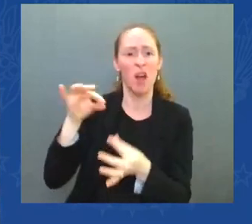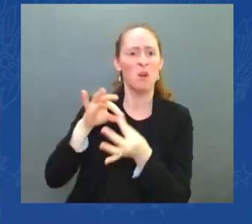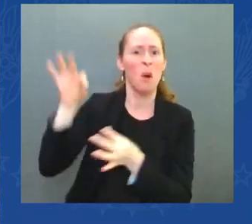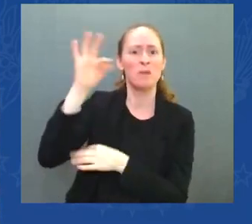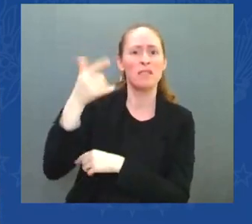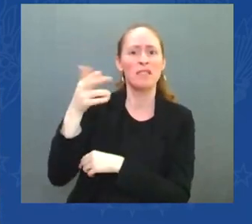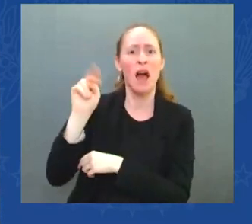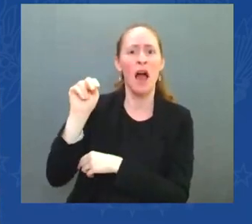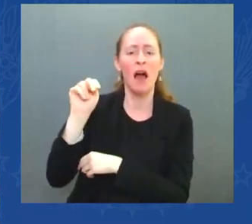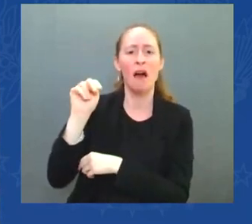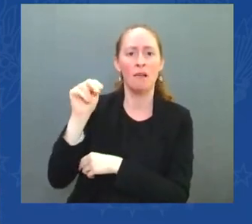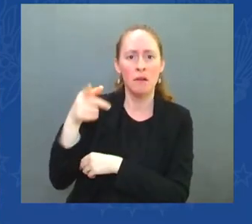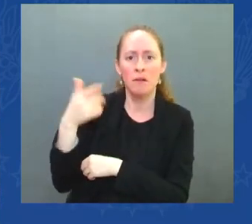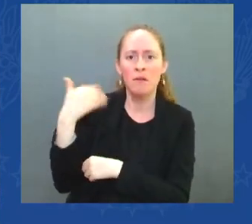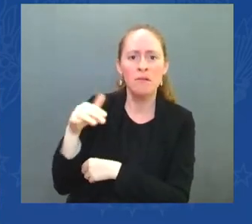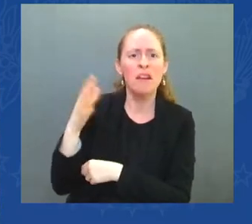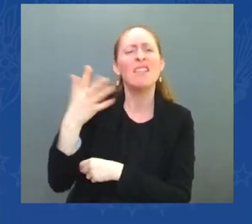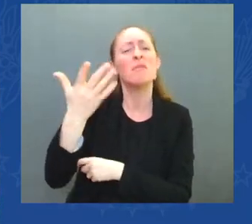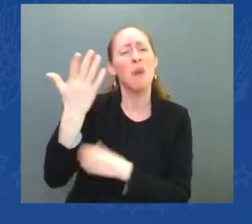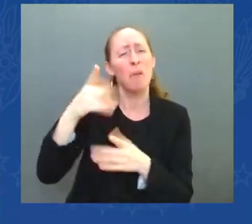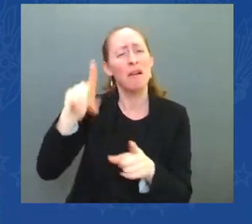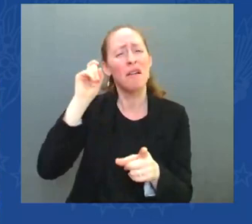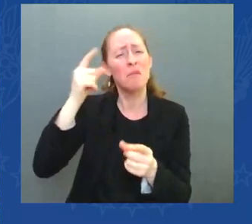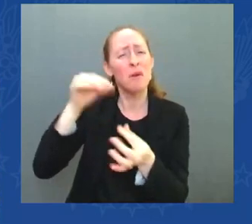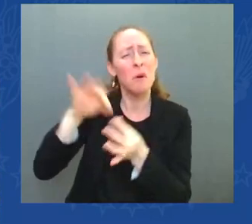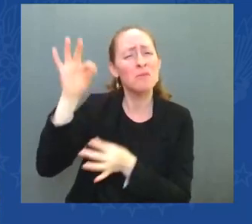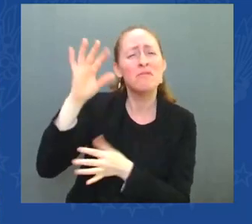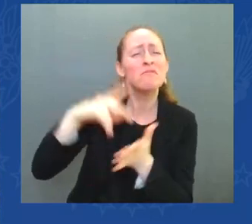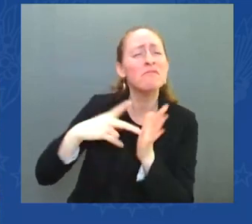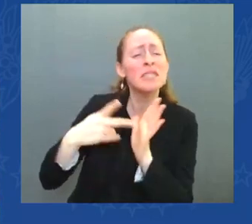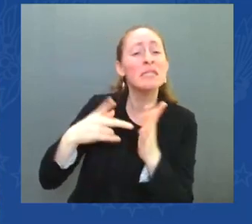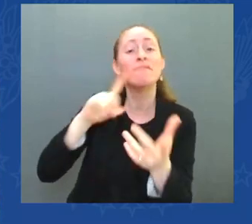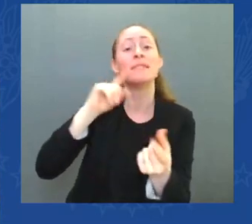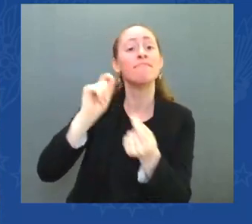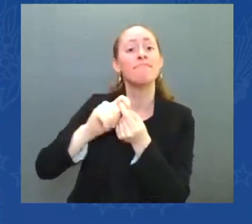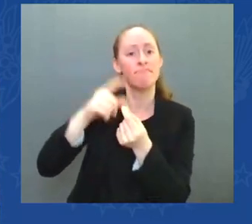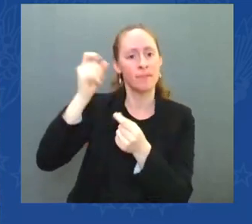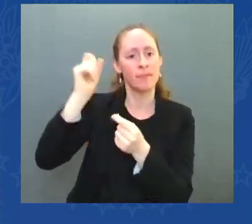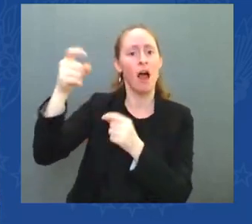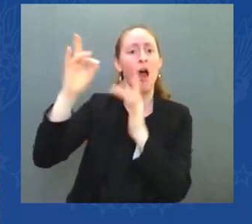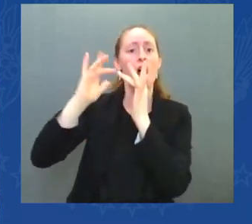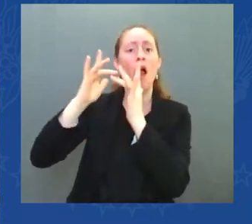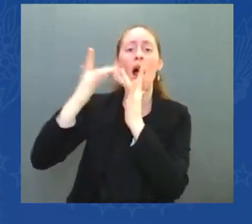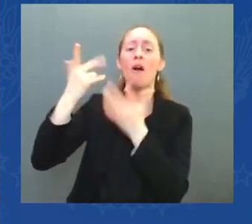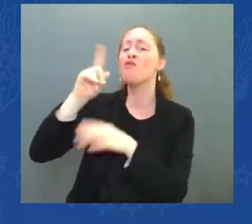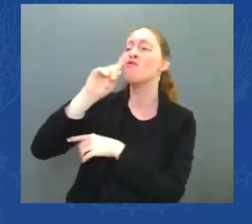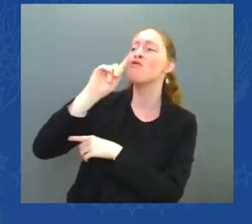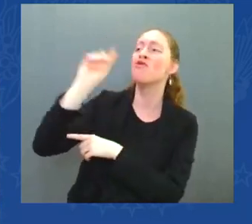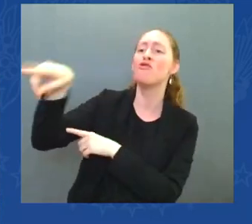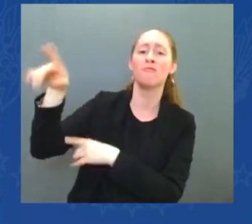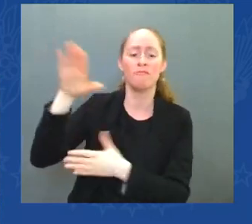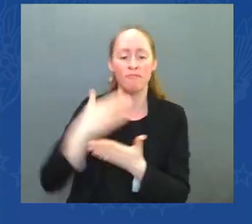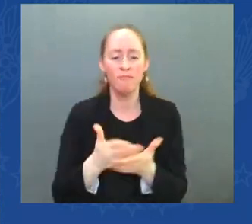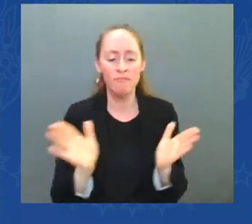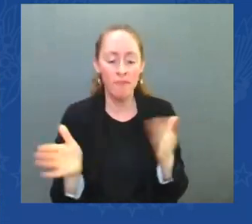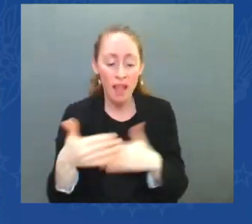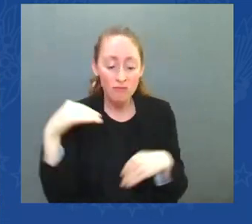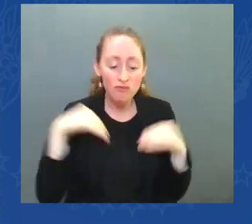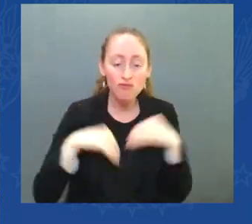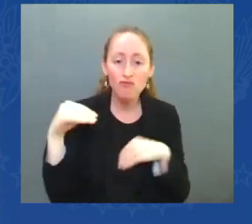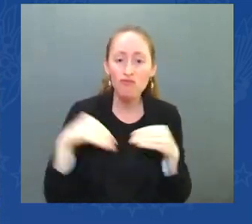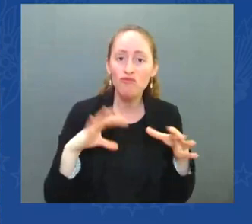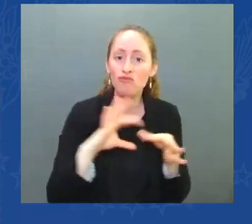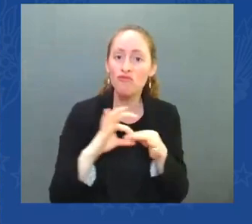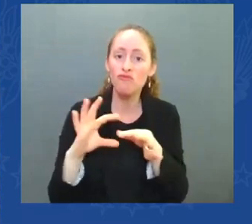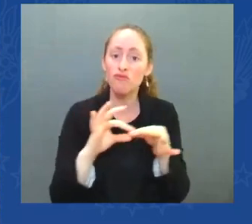table. They can be bought without a background check by people who otherwise would be legally